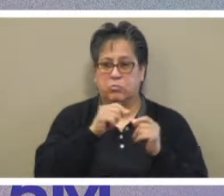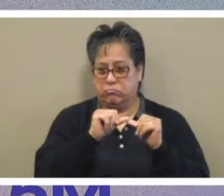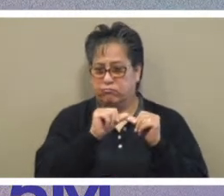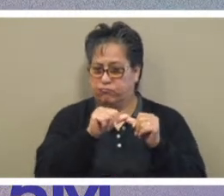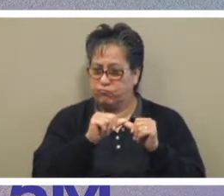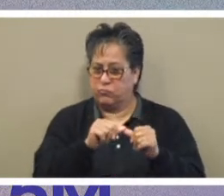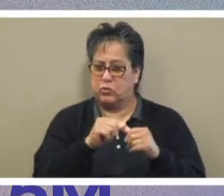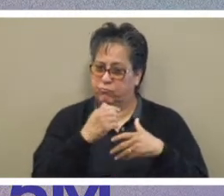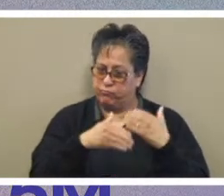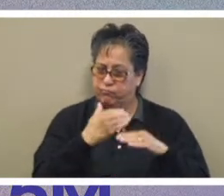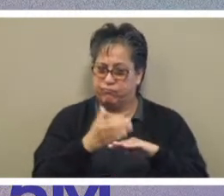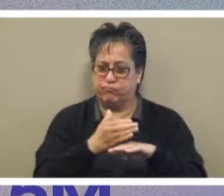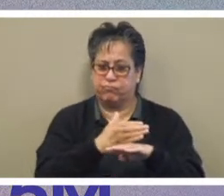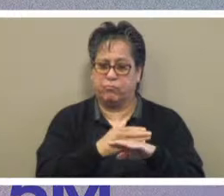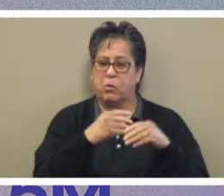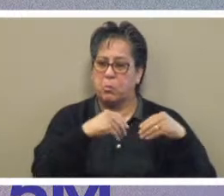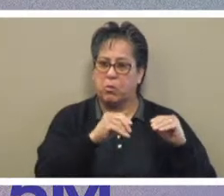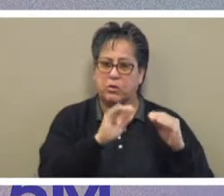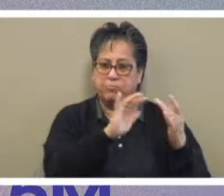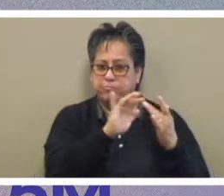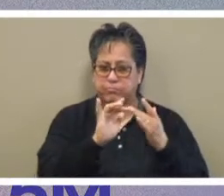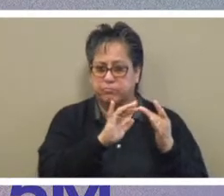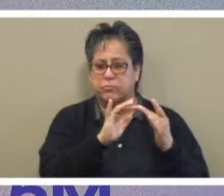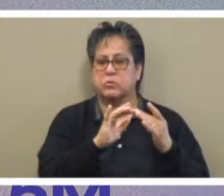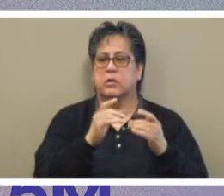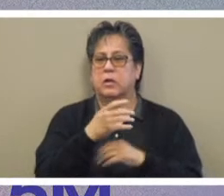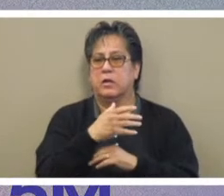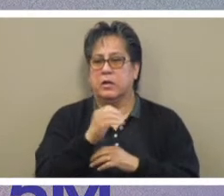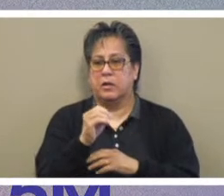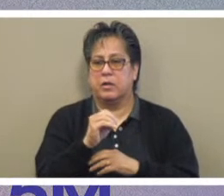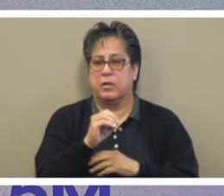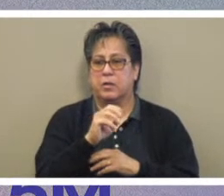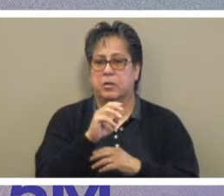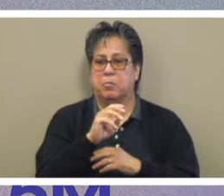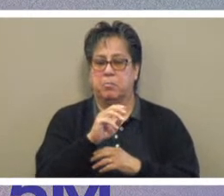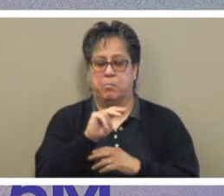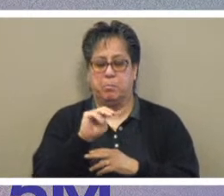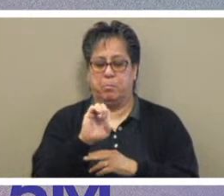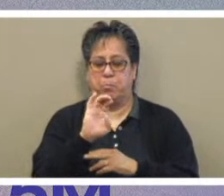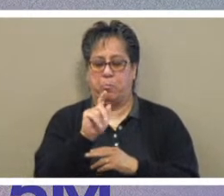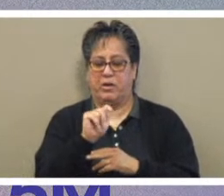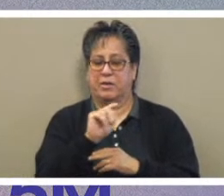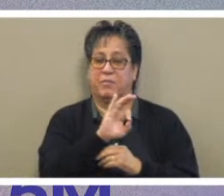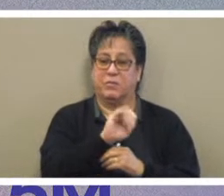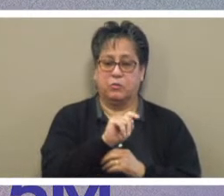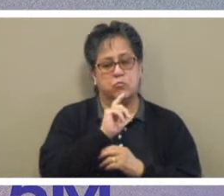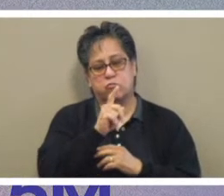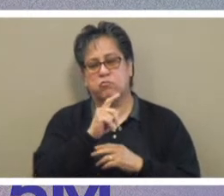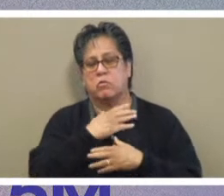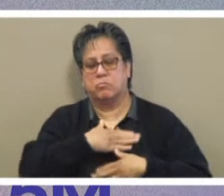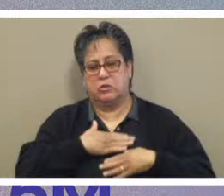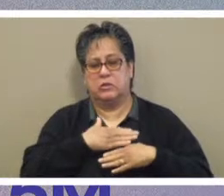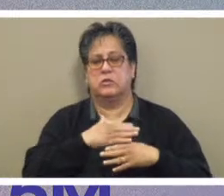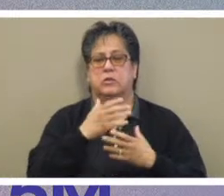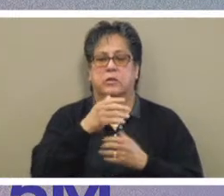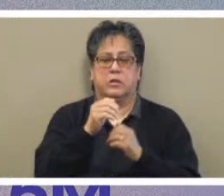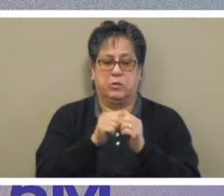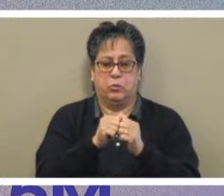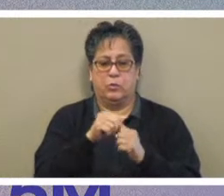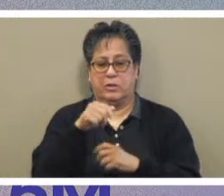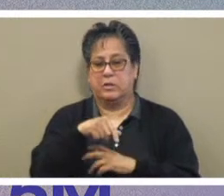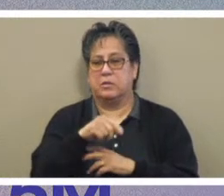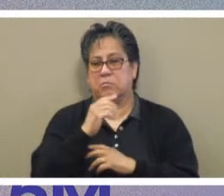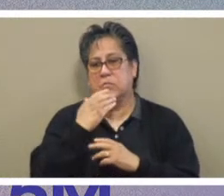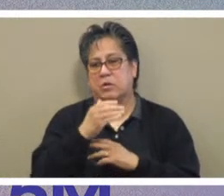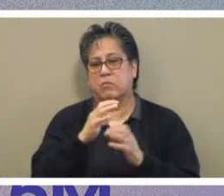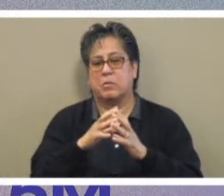build that out through marketing outreach and determining product market fit. So we really appreciate the investment that you've made in STTE, and thank you